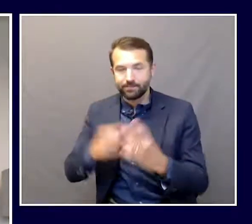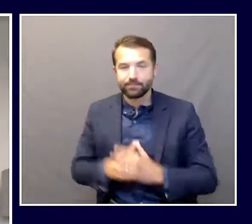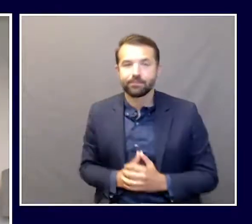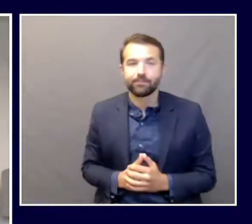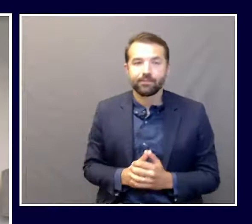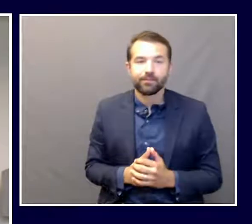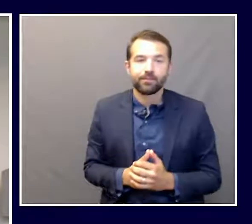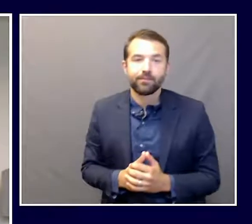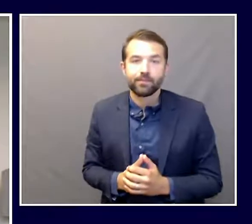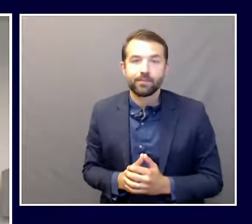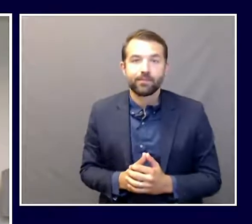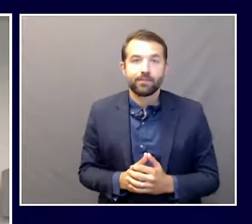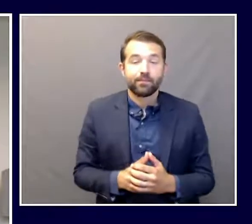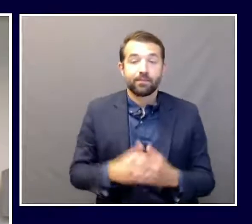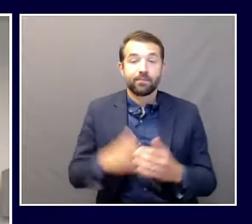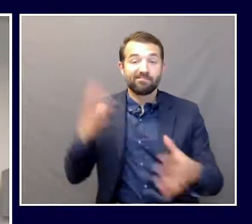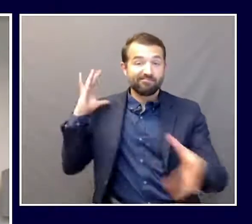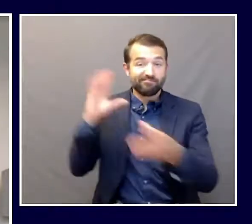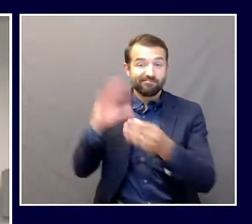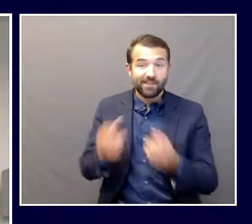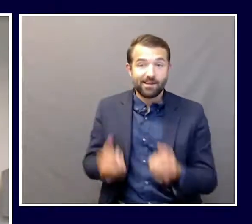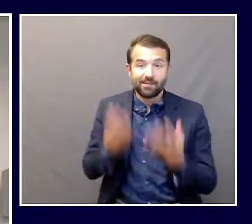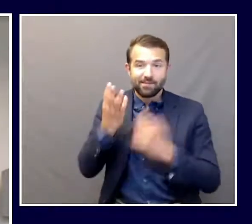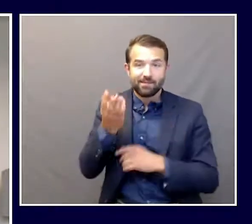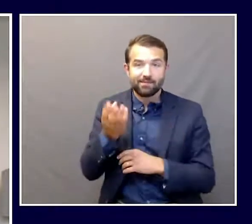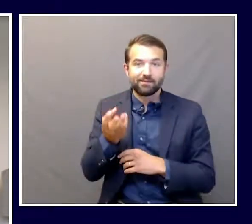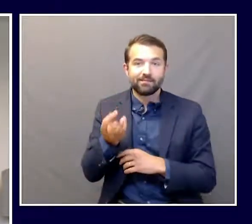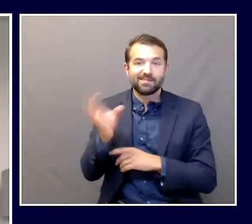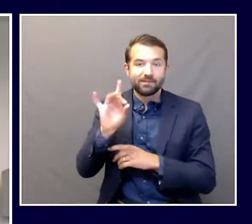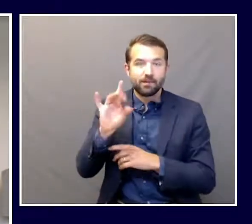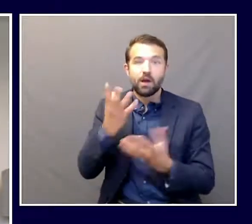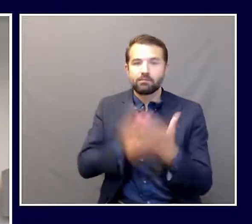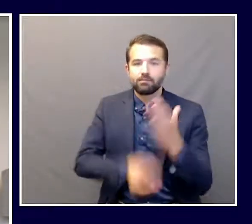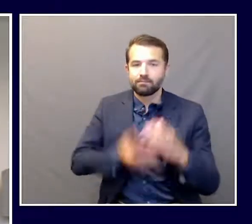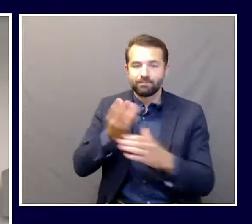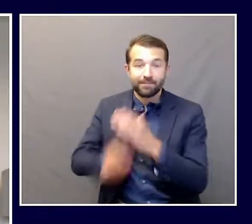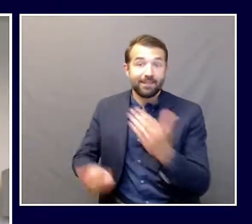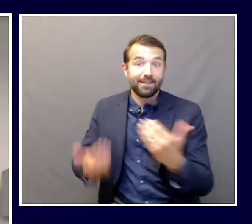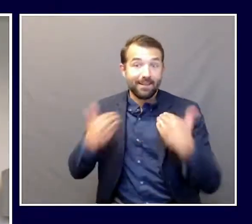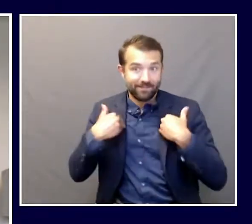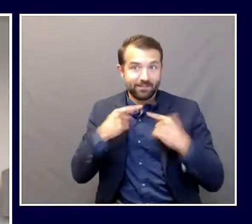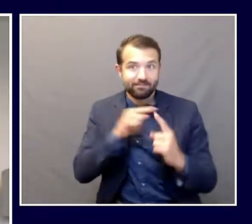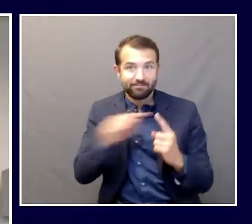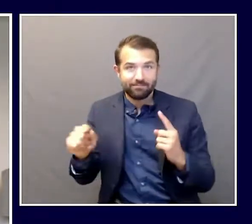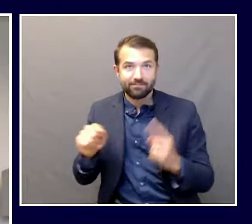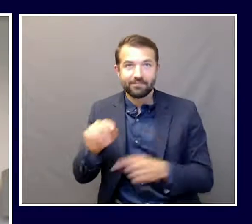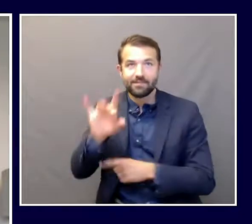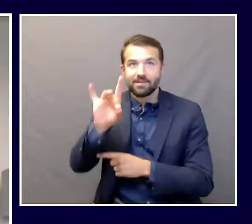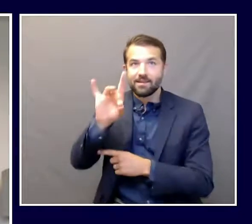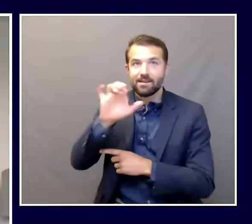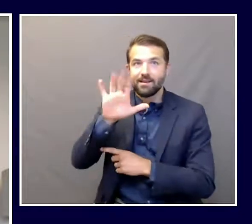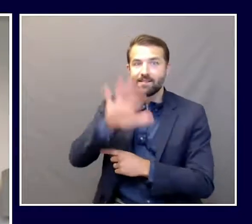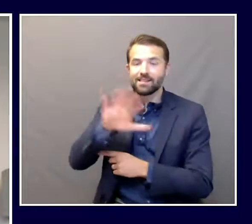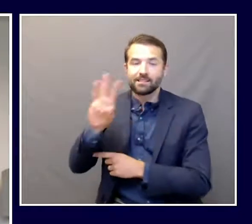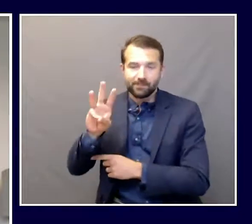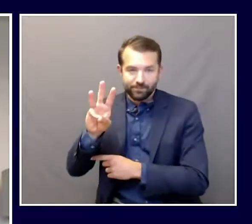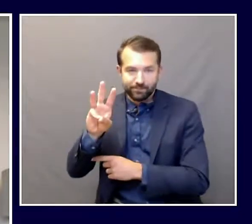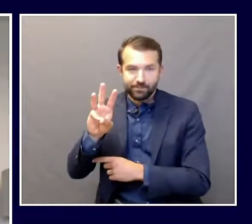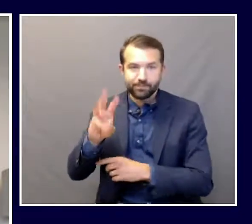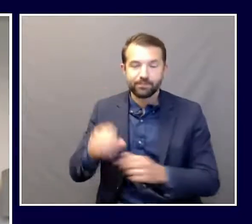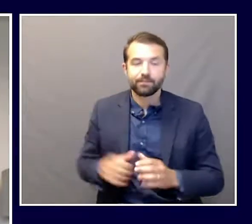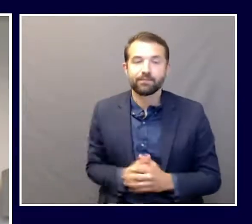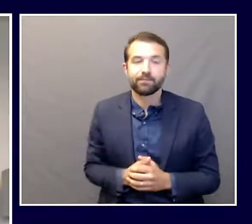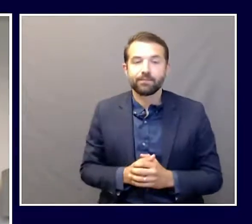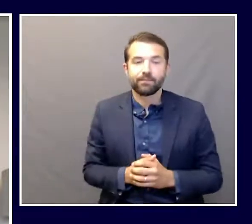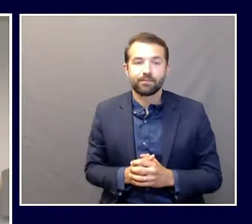bring the total number of deaths in Maine associated with COVID-19 to now 856. I'd like to take a moment